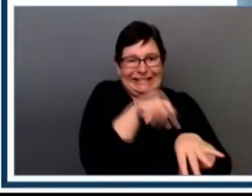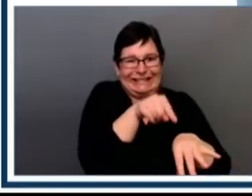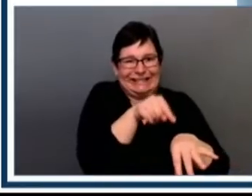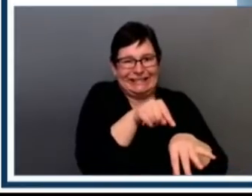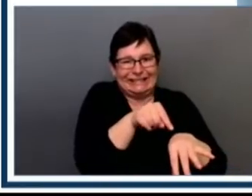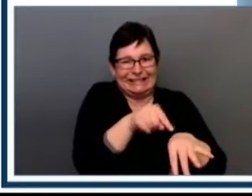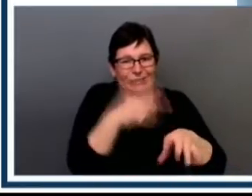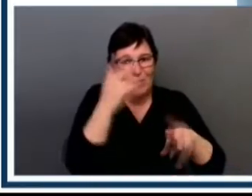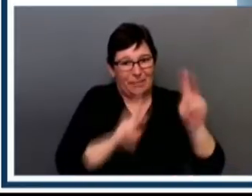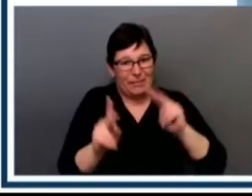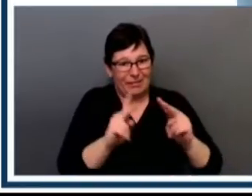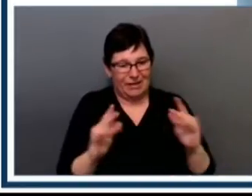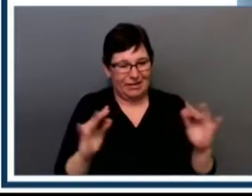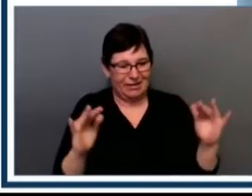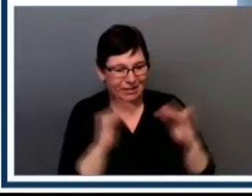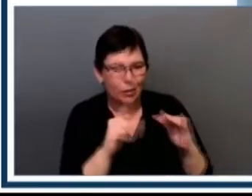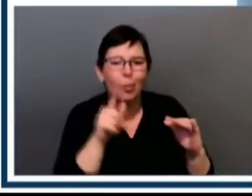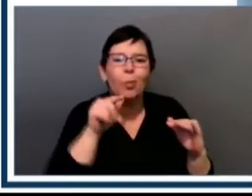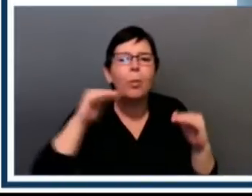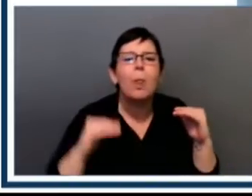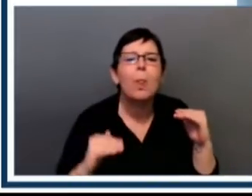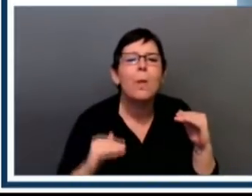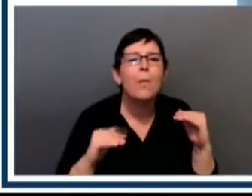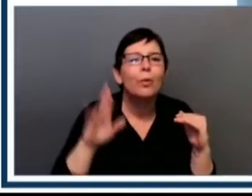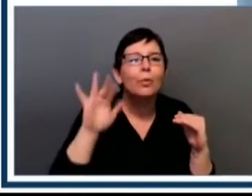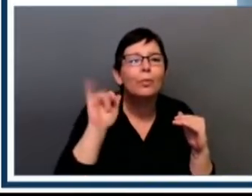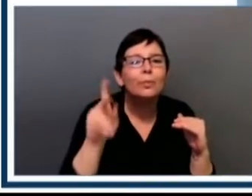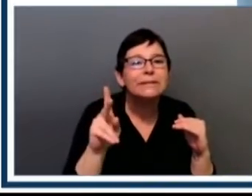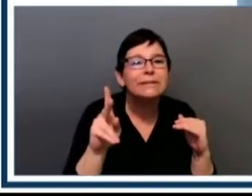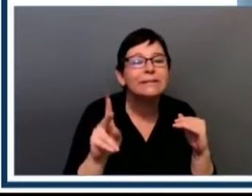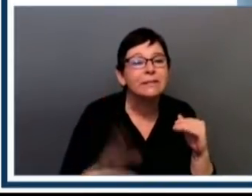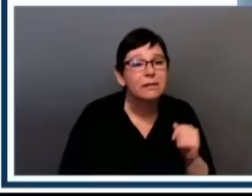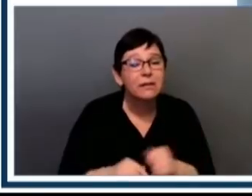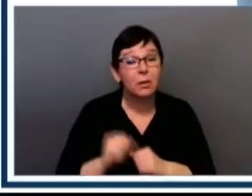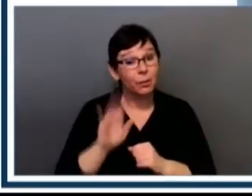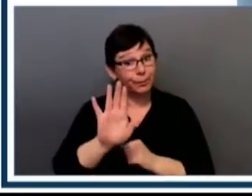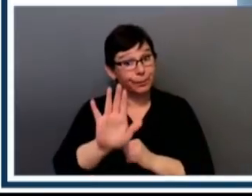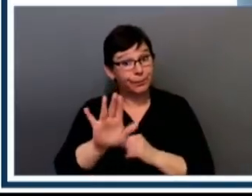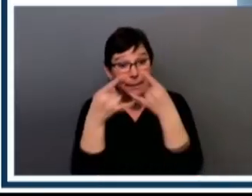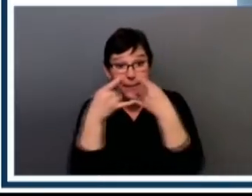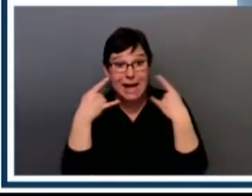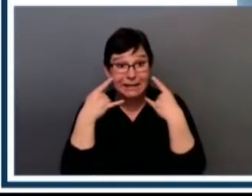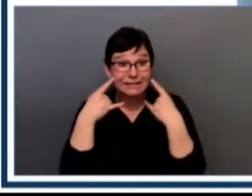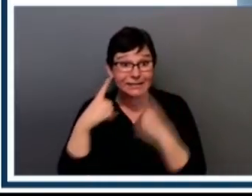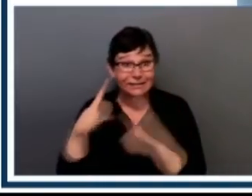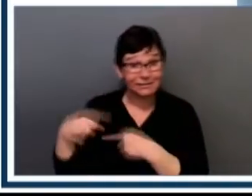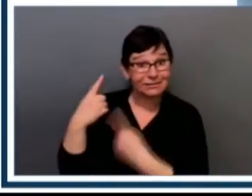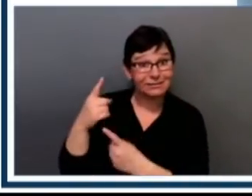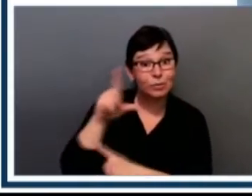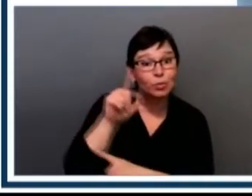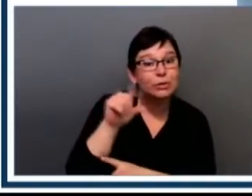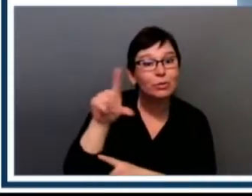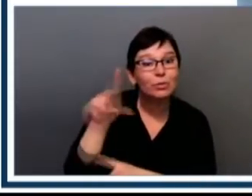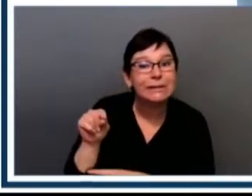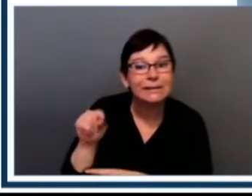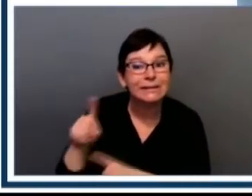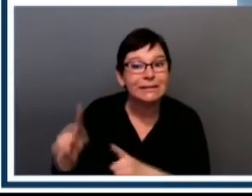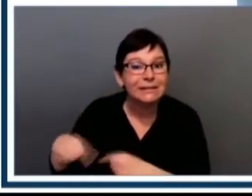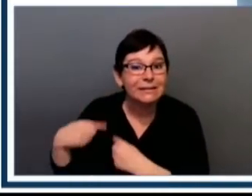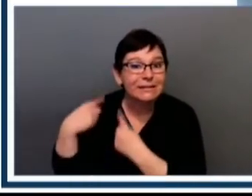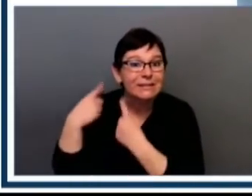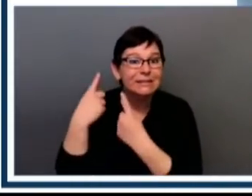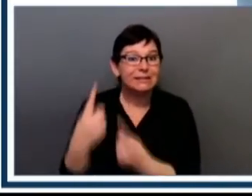all along, and we've had masks since August of 2020. Masks have it very clear that they